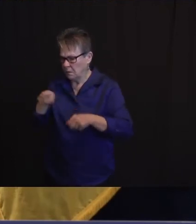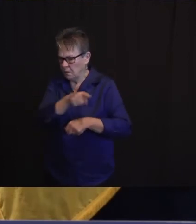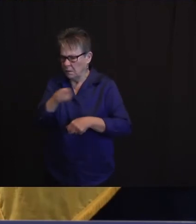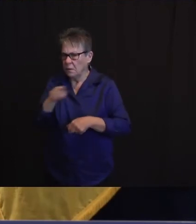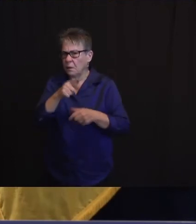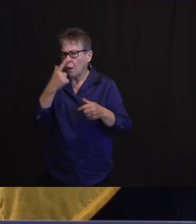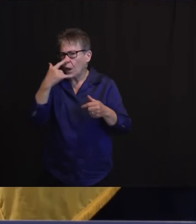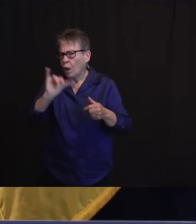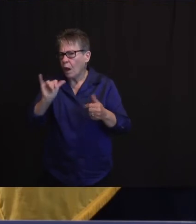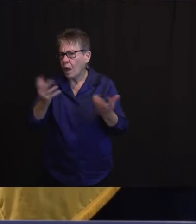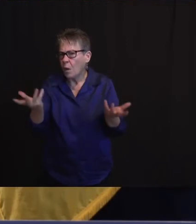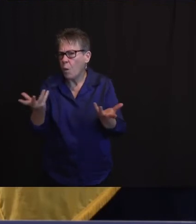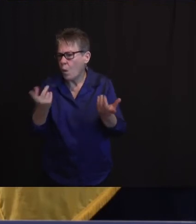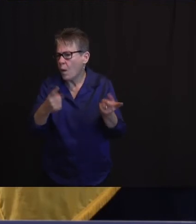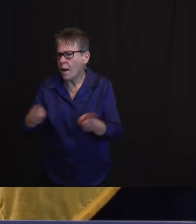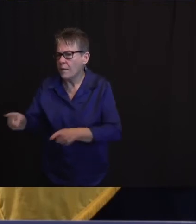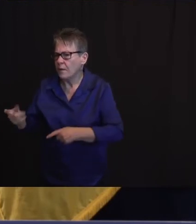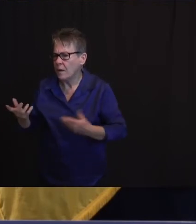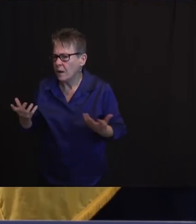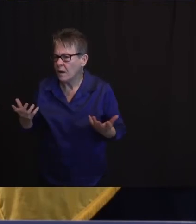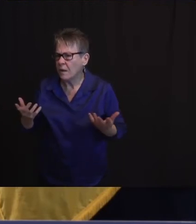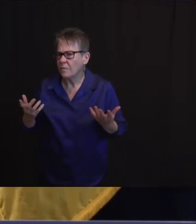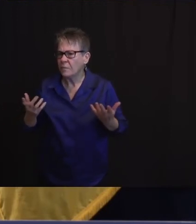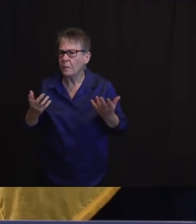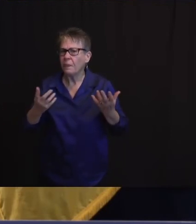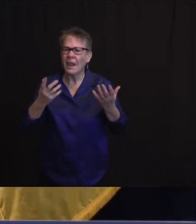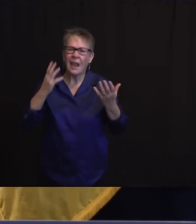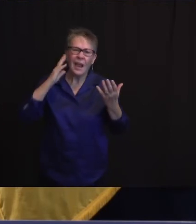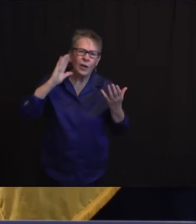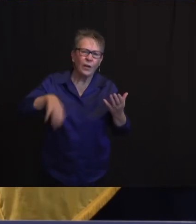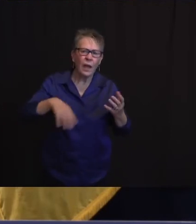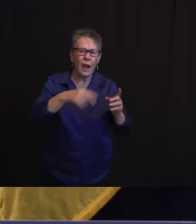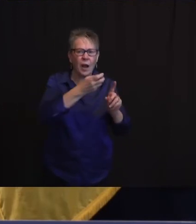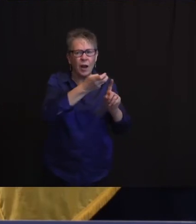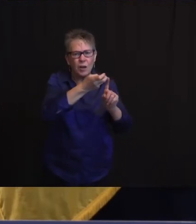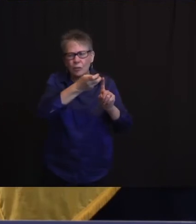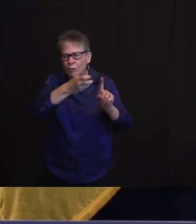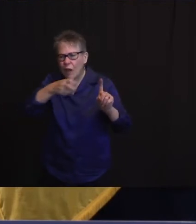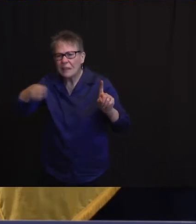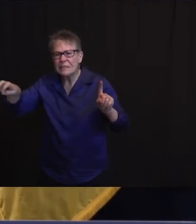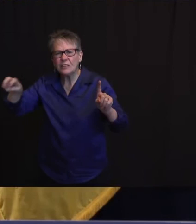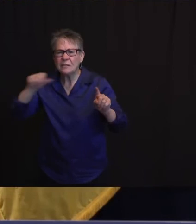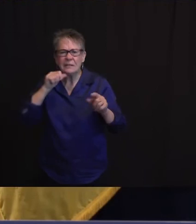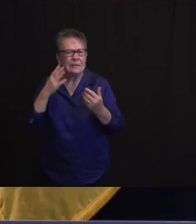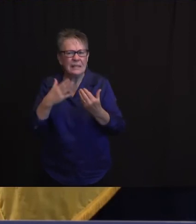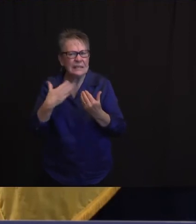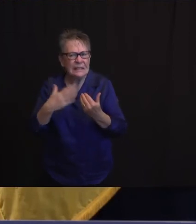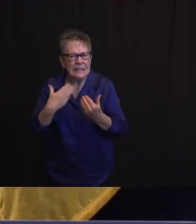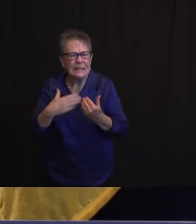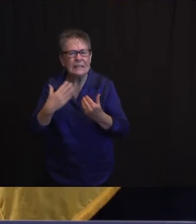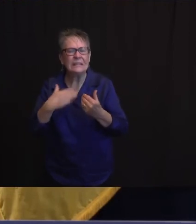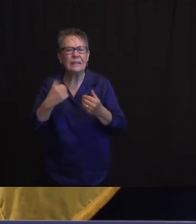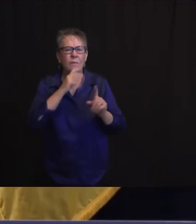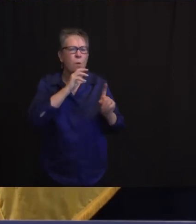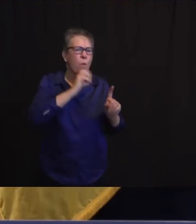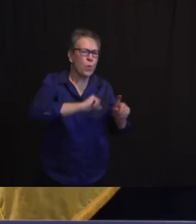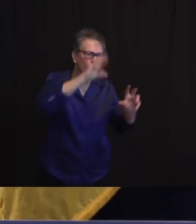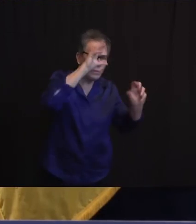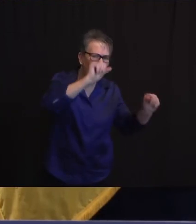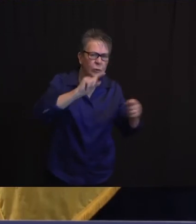that's a big wild card when you look at what January numbers are going to look like, or February numbers. Judy, thoughts on, or Ed?